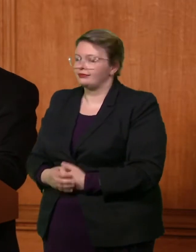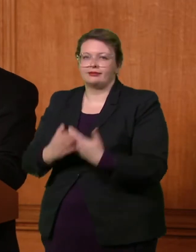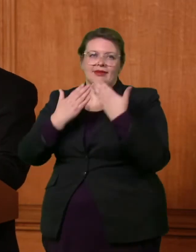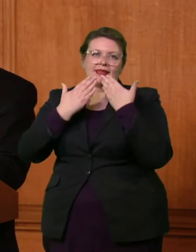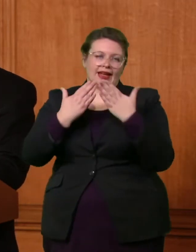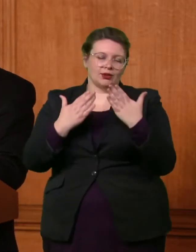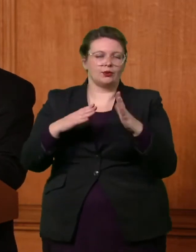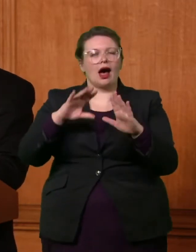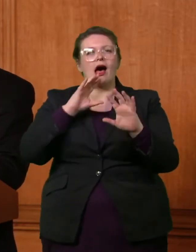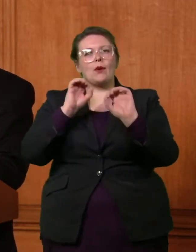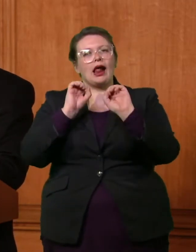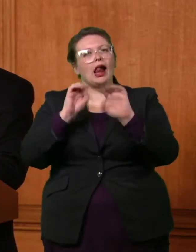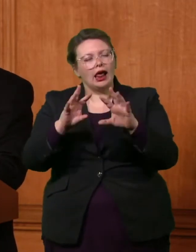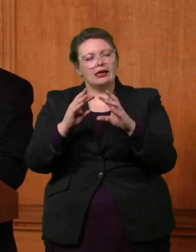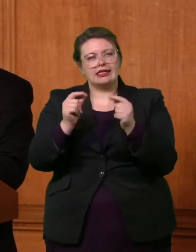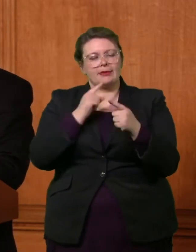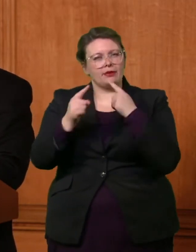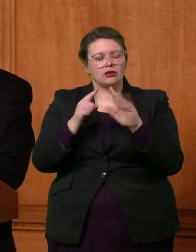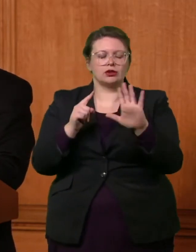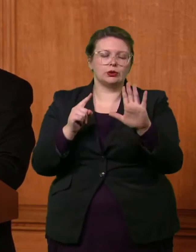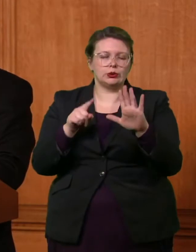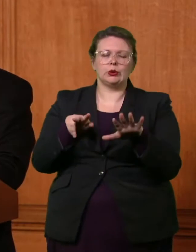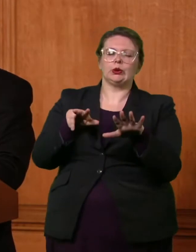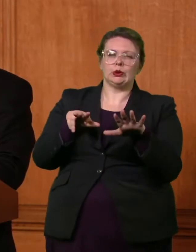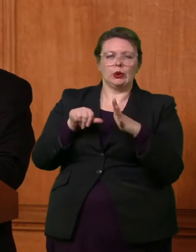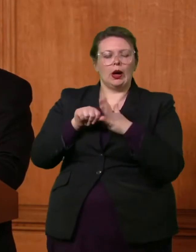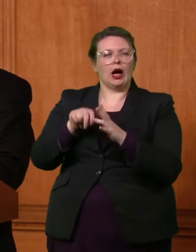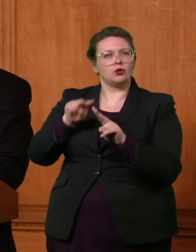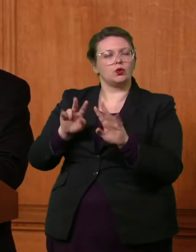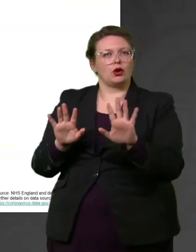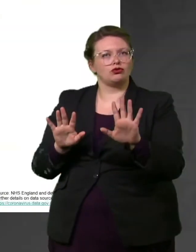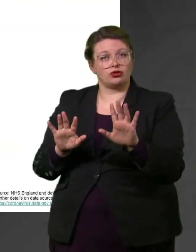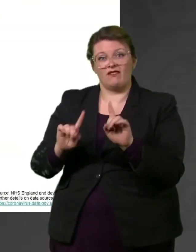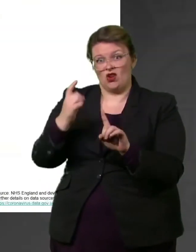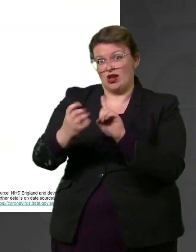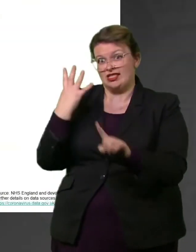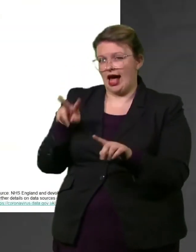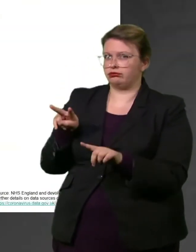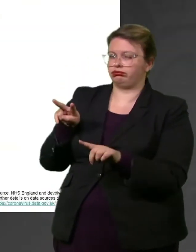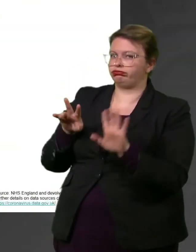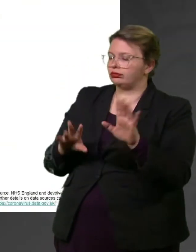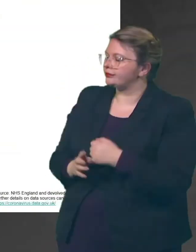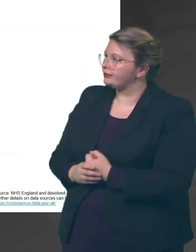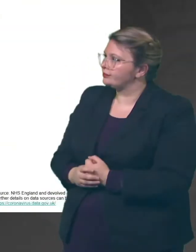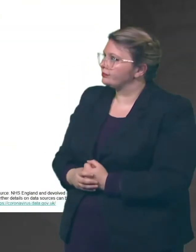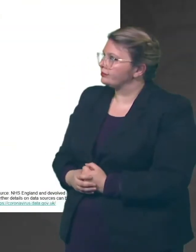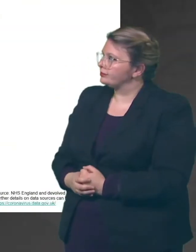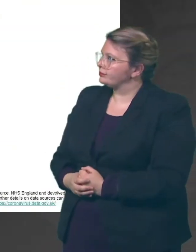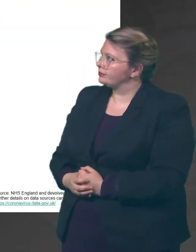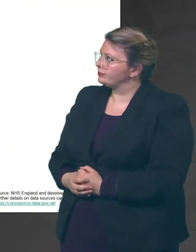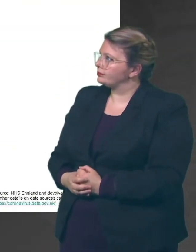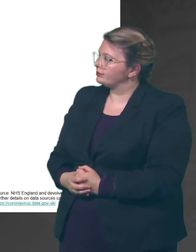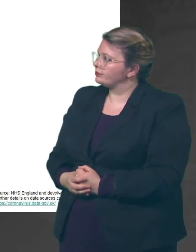and I'll explain why as we go through. First slide, please. So this is a UK map